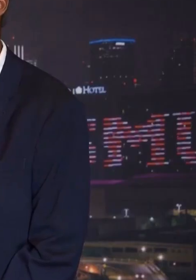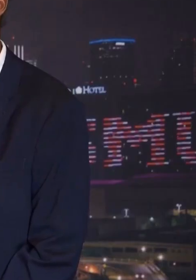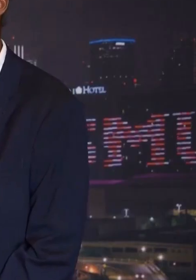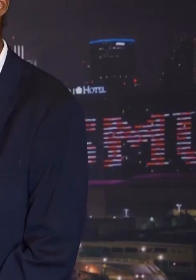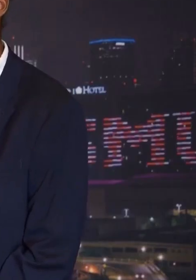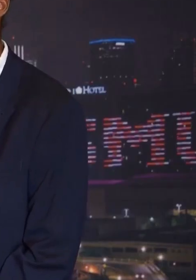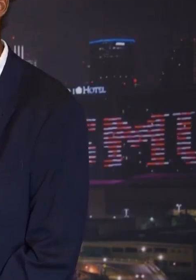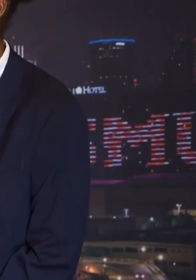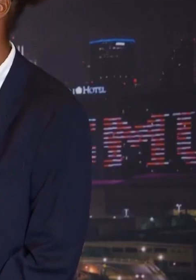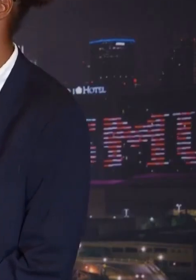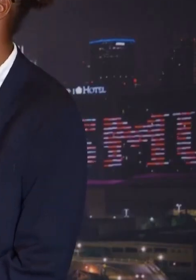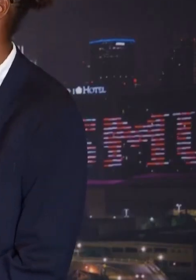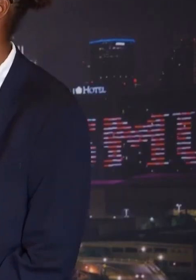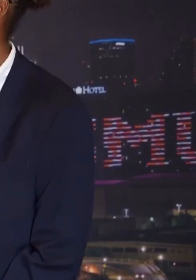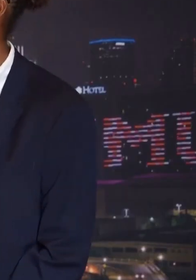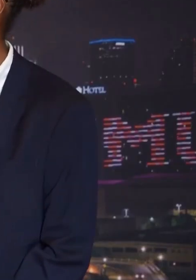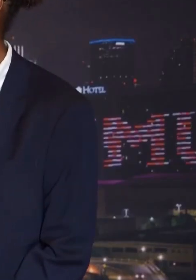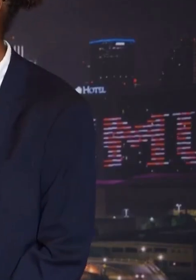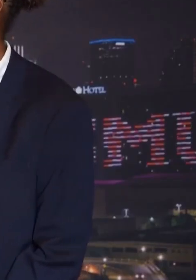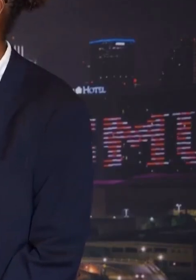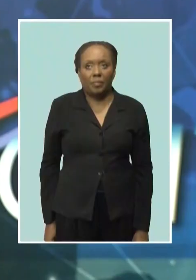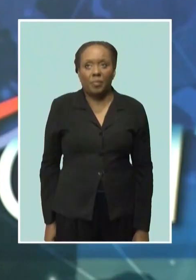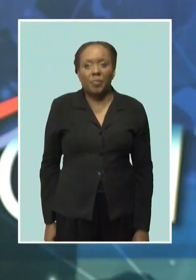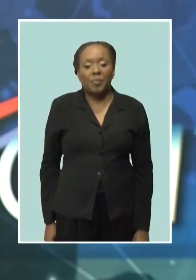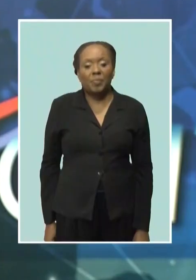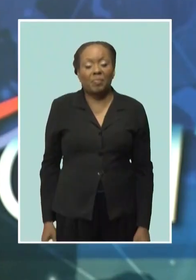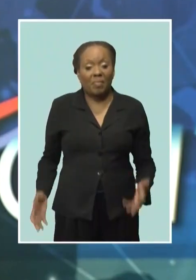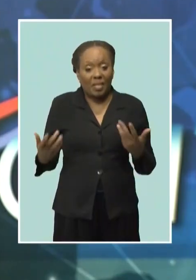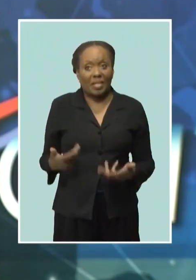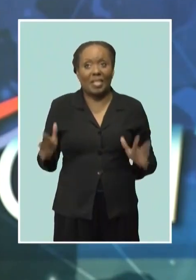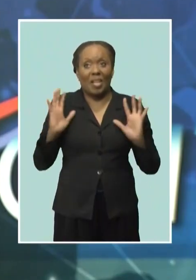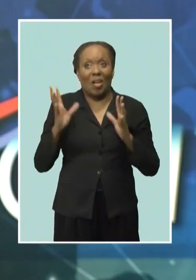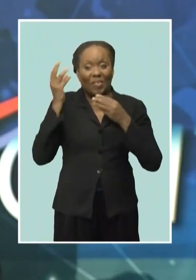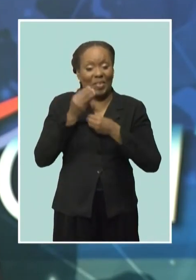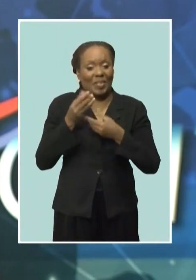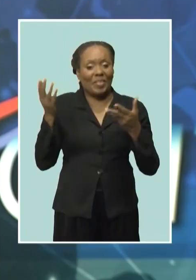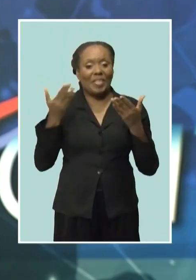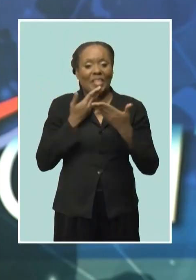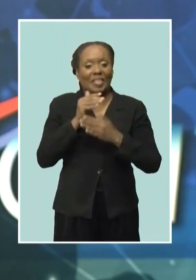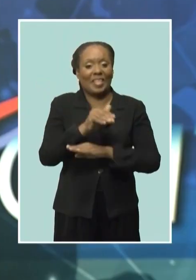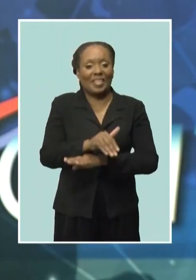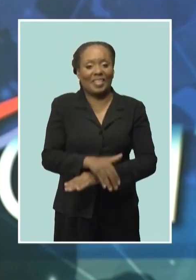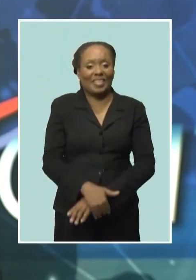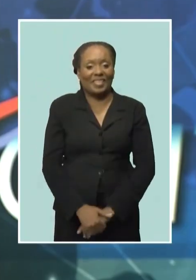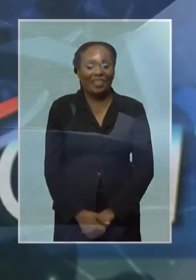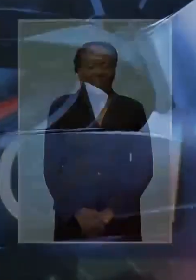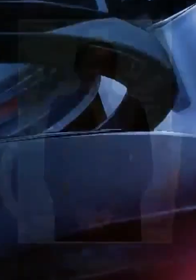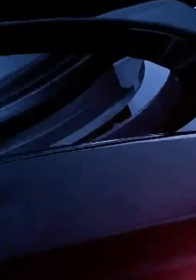Yeah, I really couldn't imagine doing it with anybody else. And that's our time tonight. Good night.